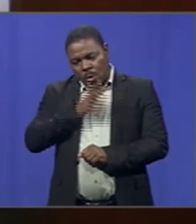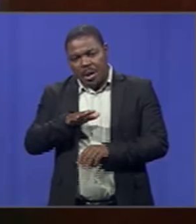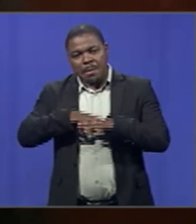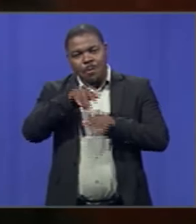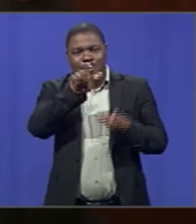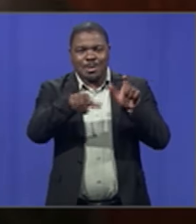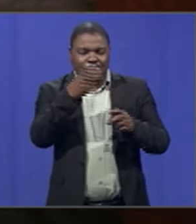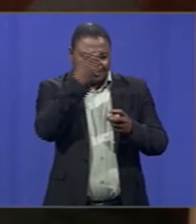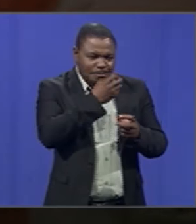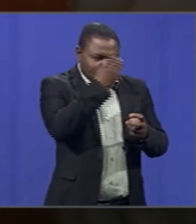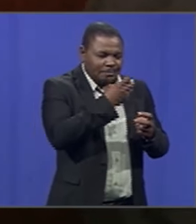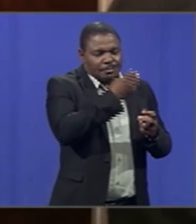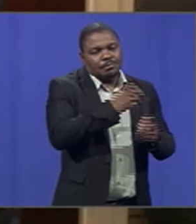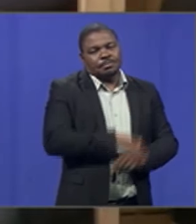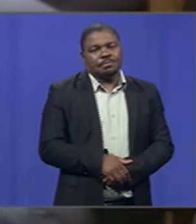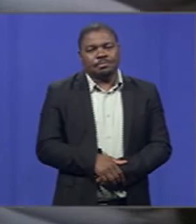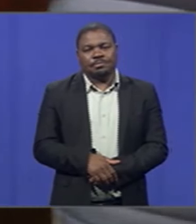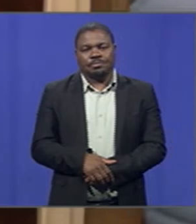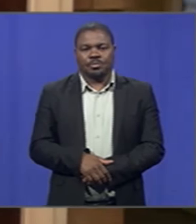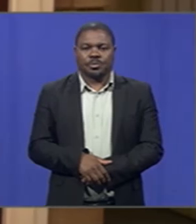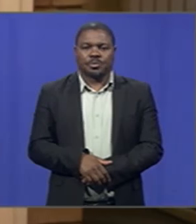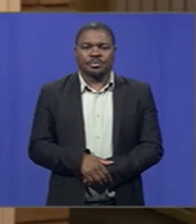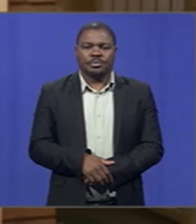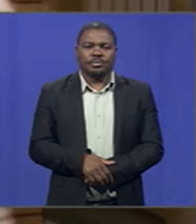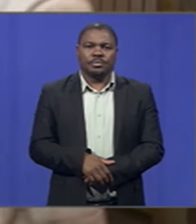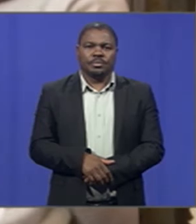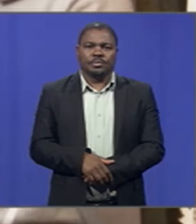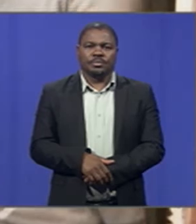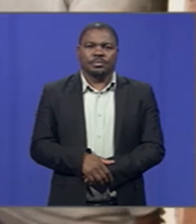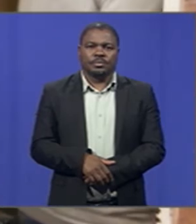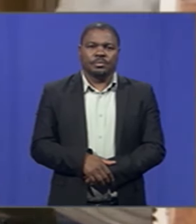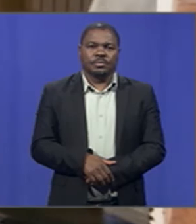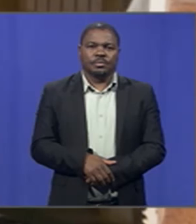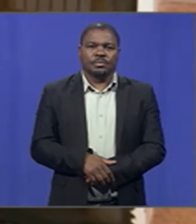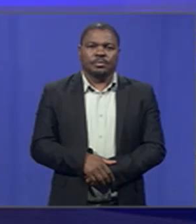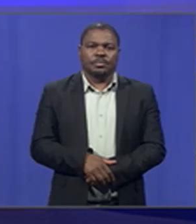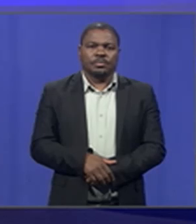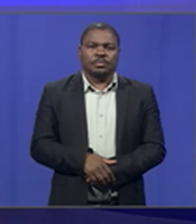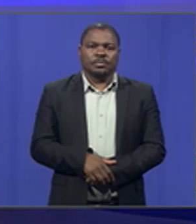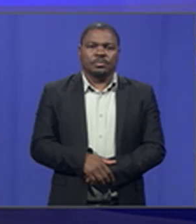babelaelwa ba bangwe mo kgetseng eno. Ke Katlego Nyoni wa dikgang tsa SABC Musina.